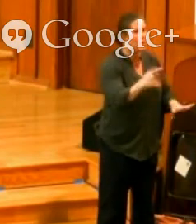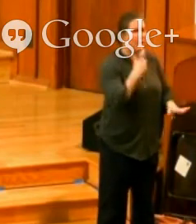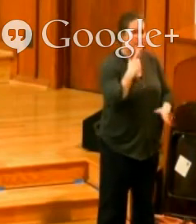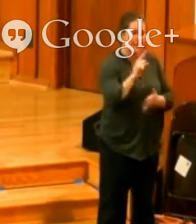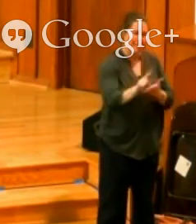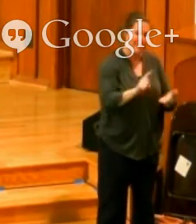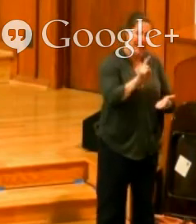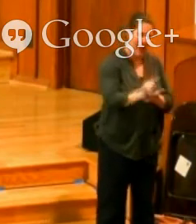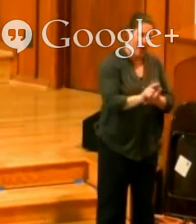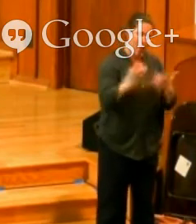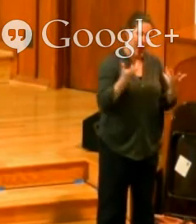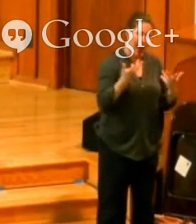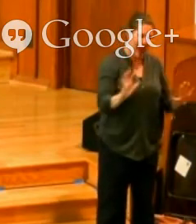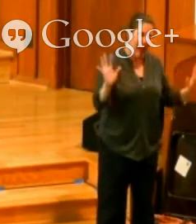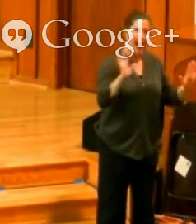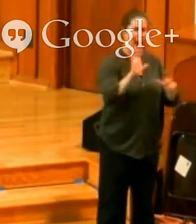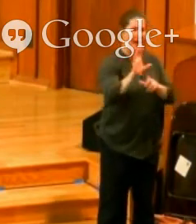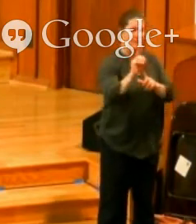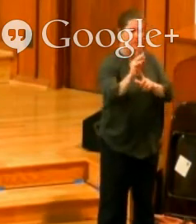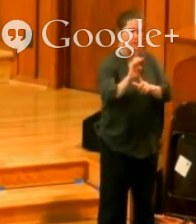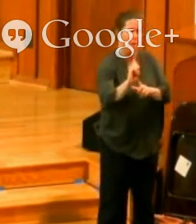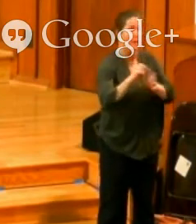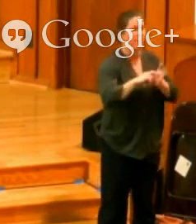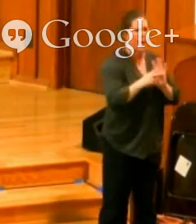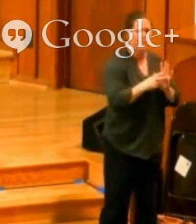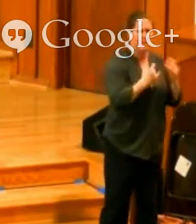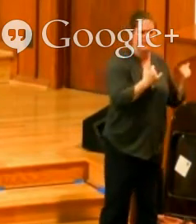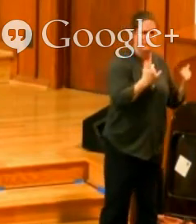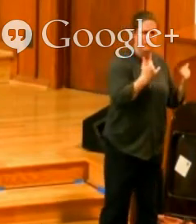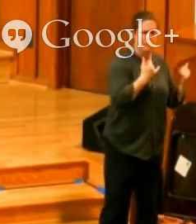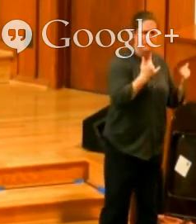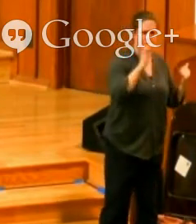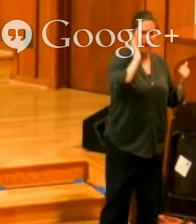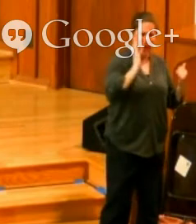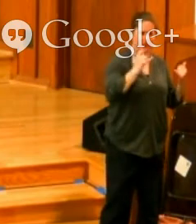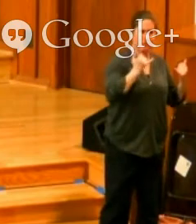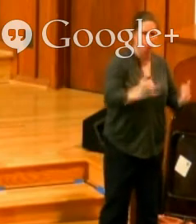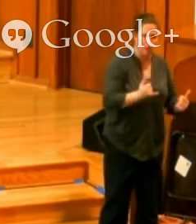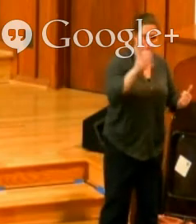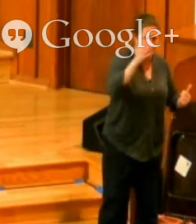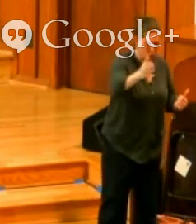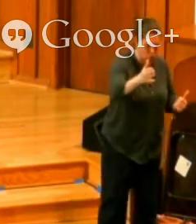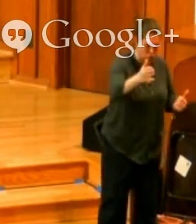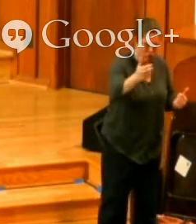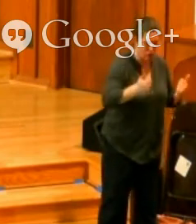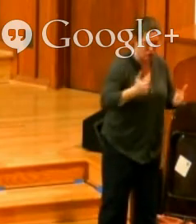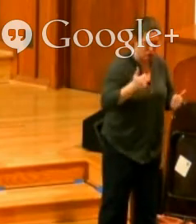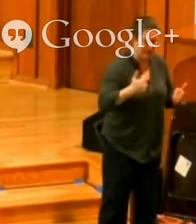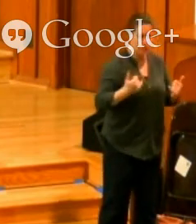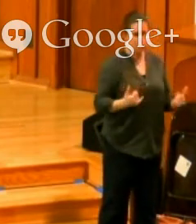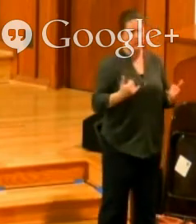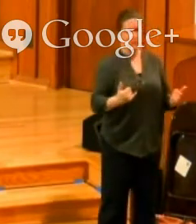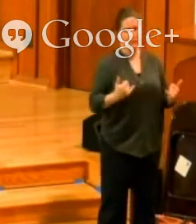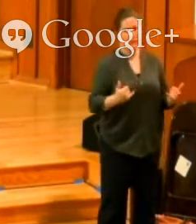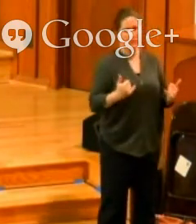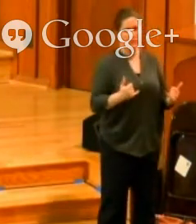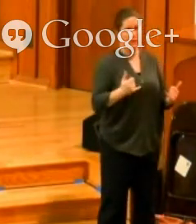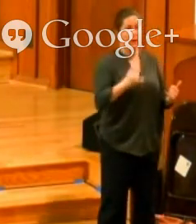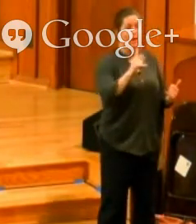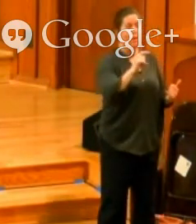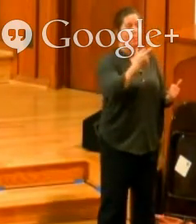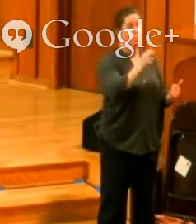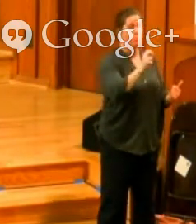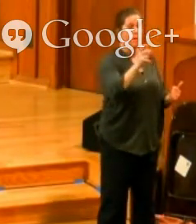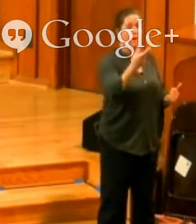has come. Is that past, present, or future? This is present. The hour of his judgment